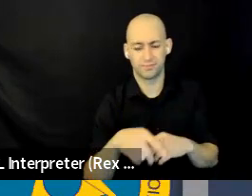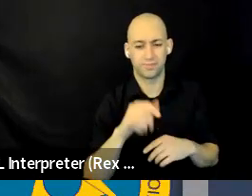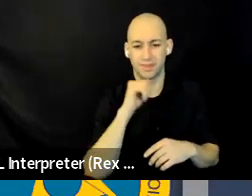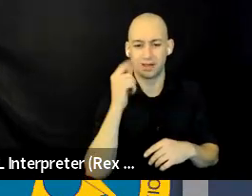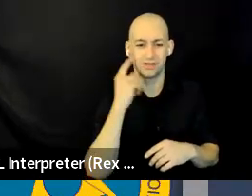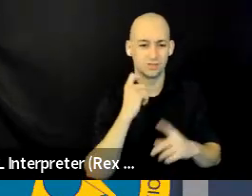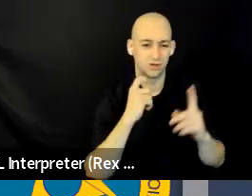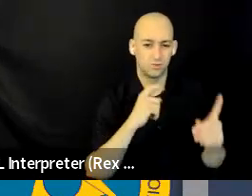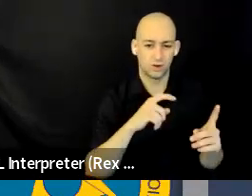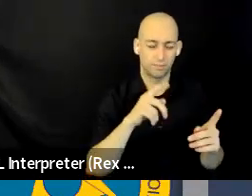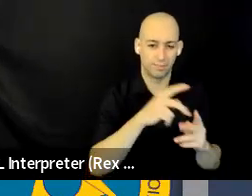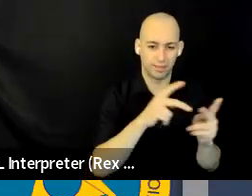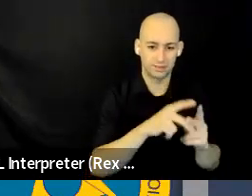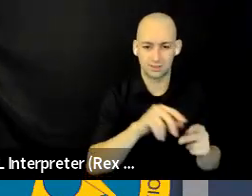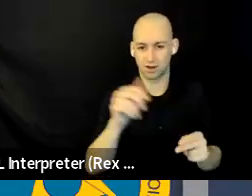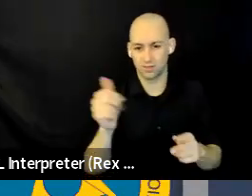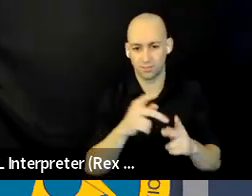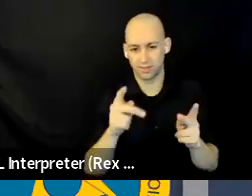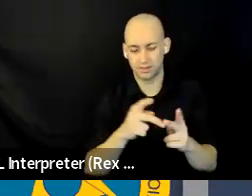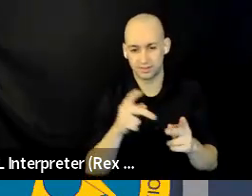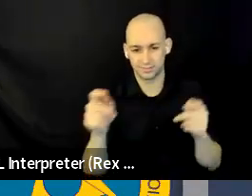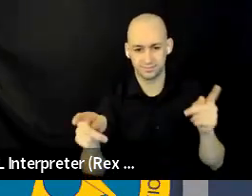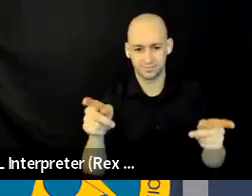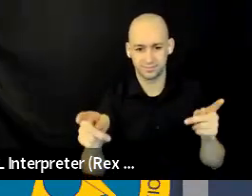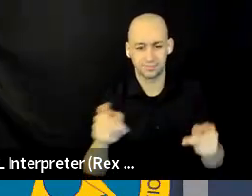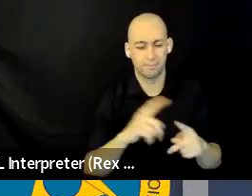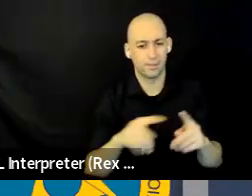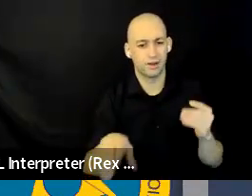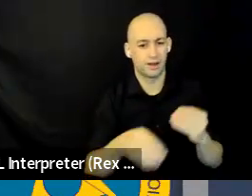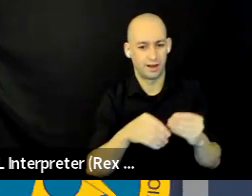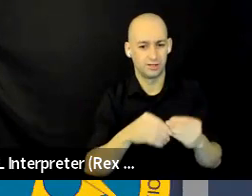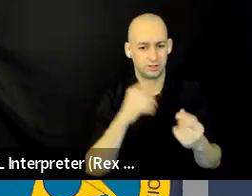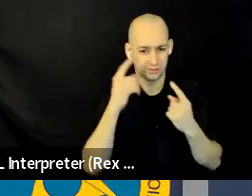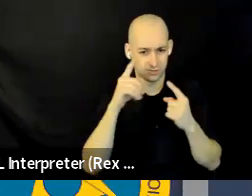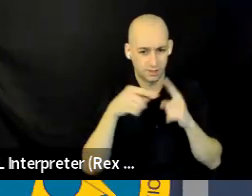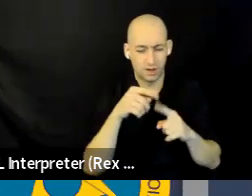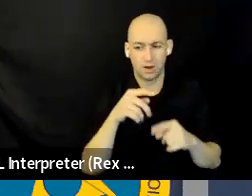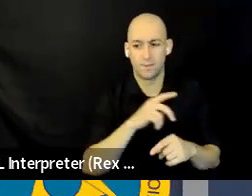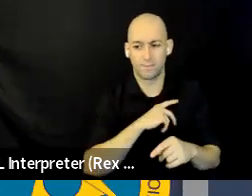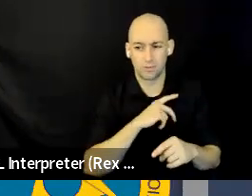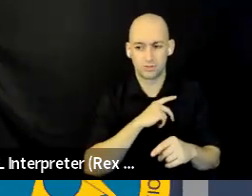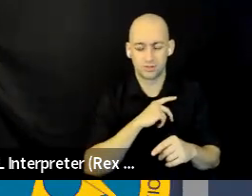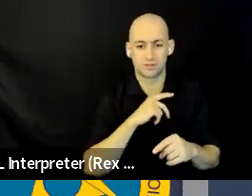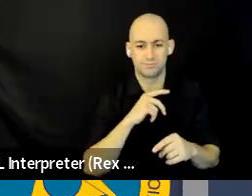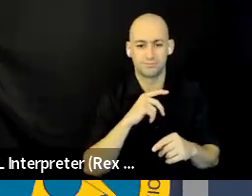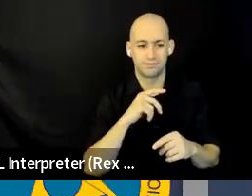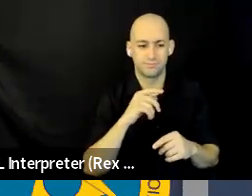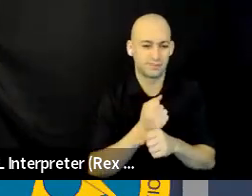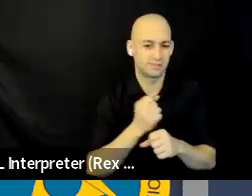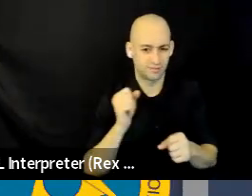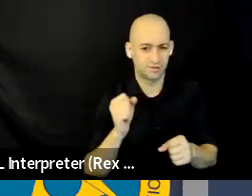B, but also, some additional considerations on actual personal sort of